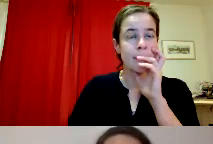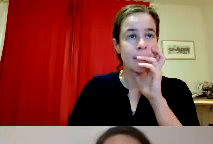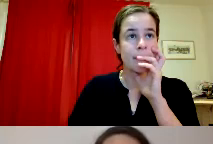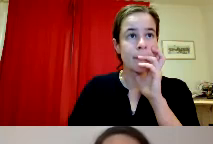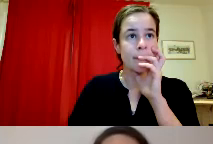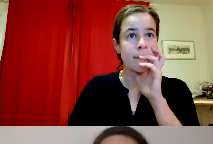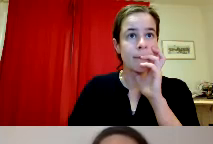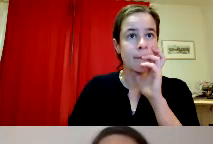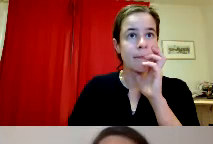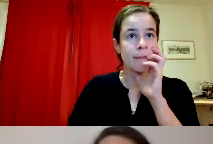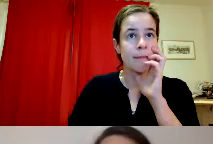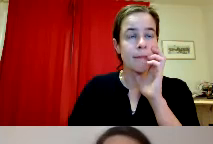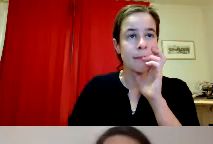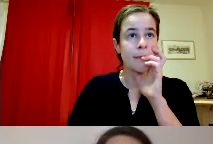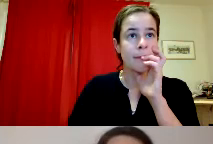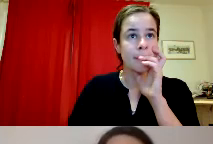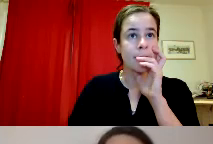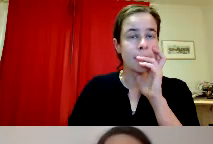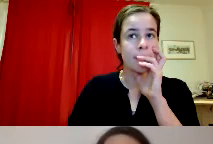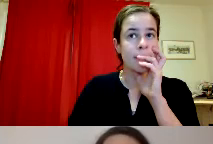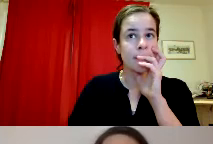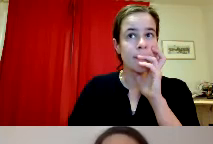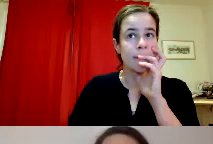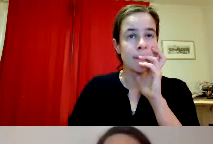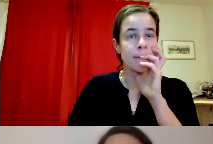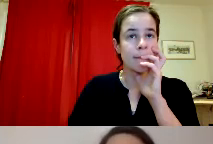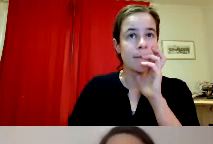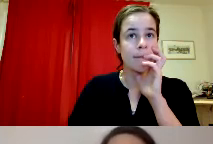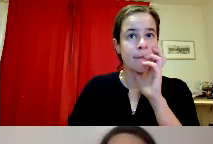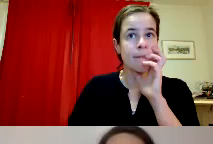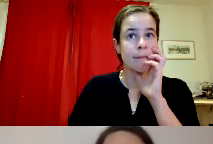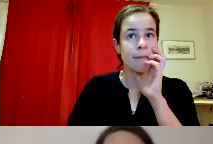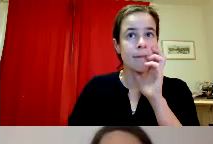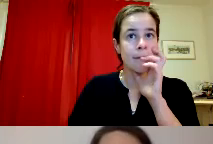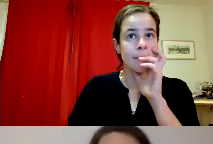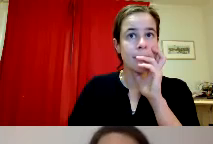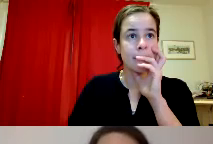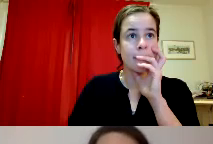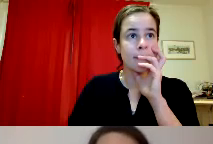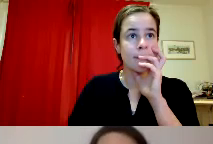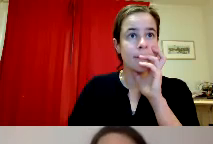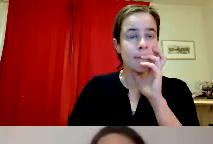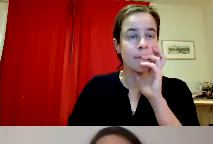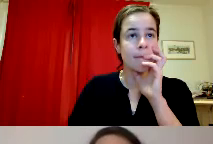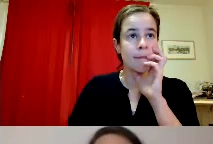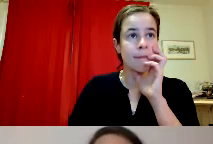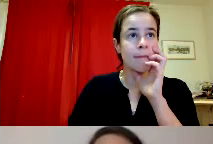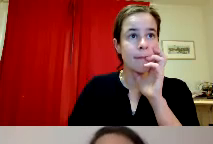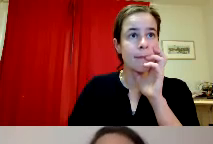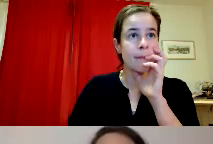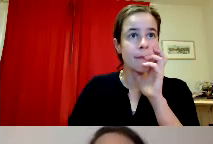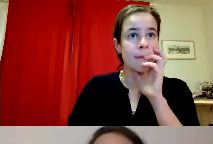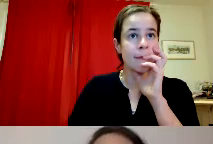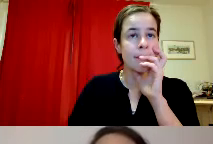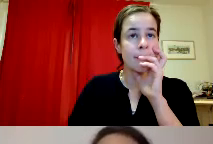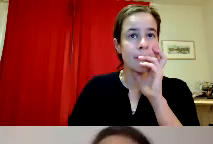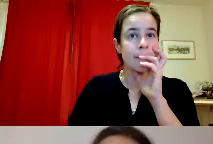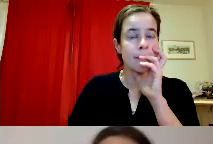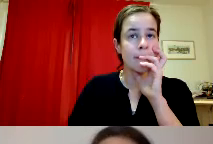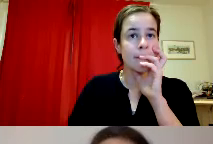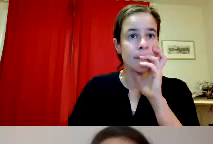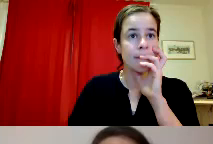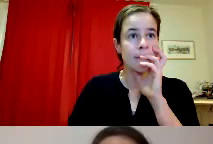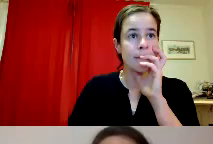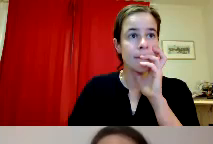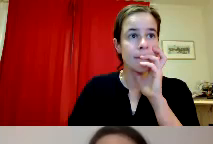health checkups, going outside in general, and infant feeding if the mother were to contract COVID-19. And then in